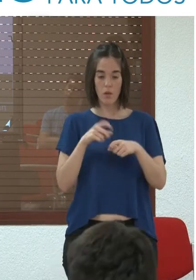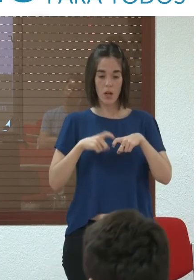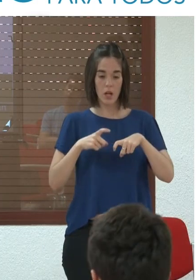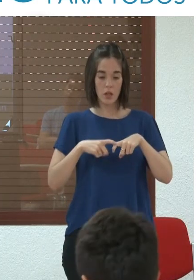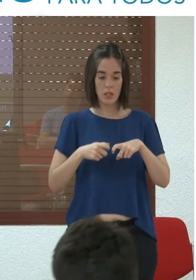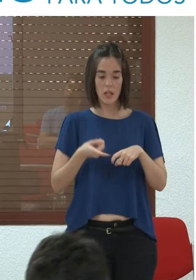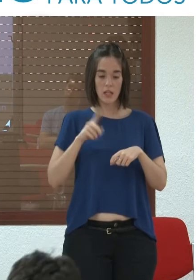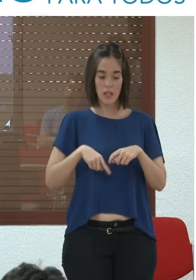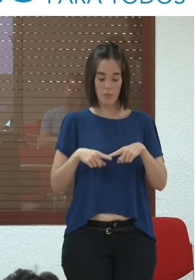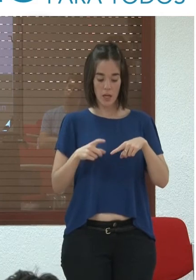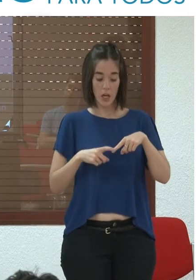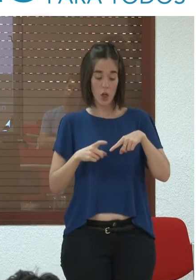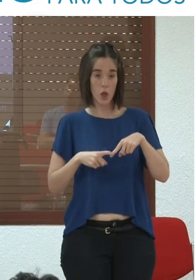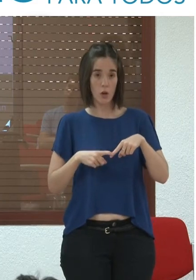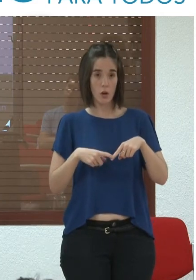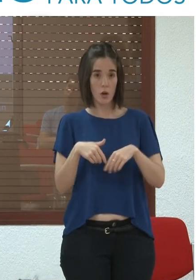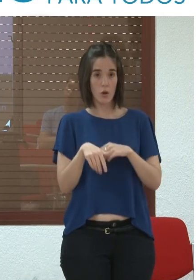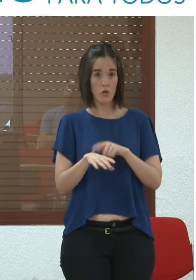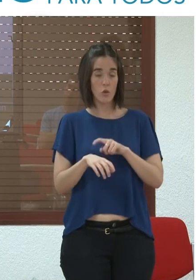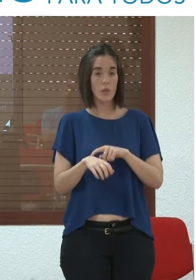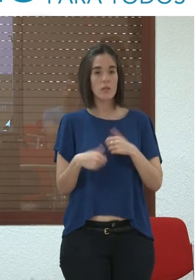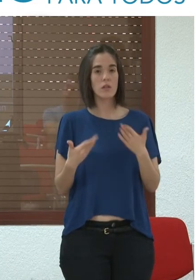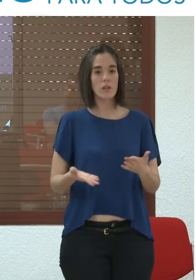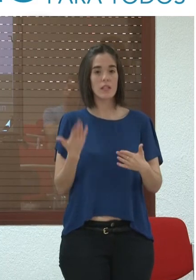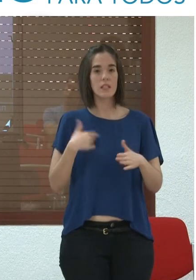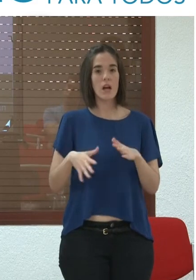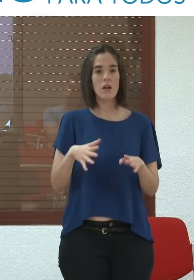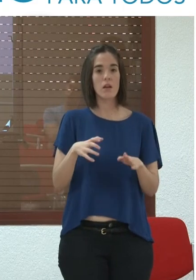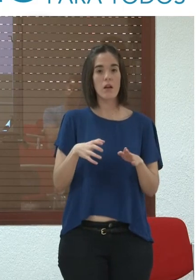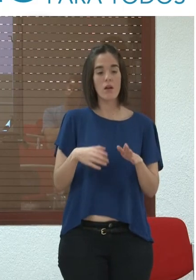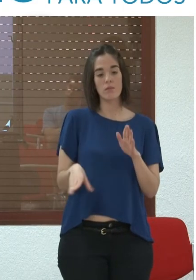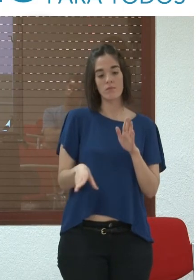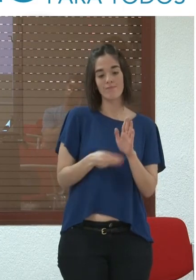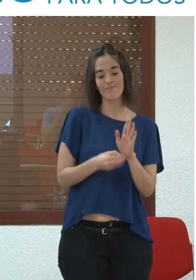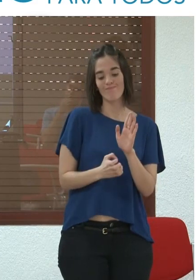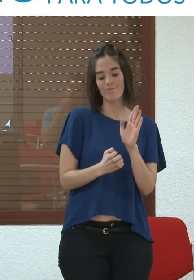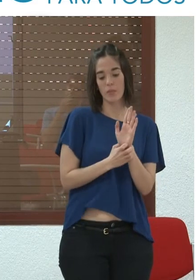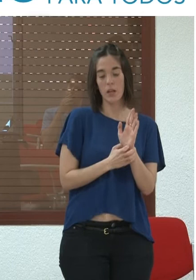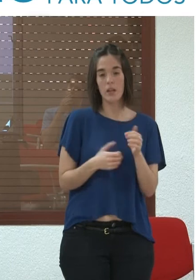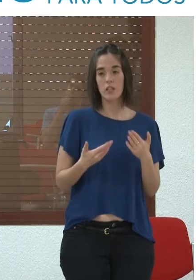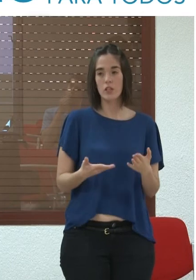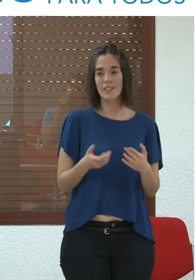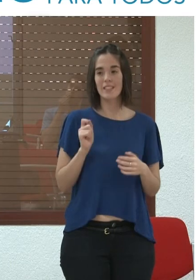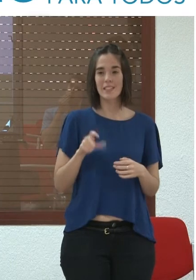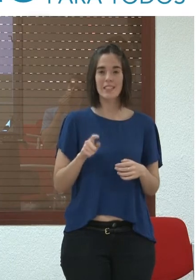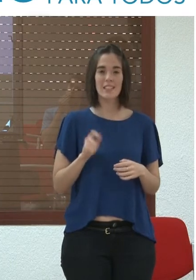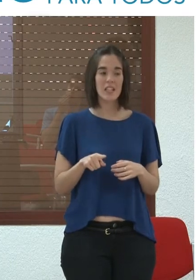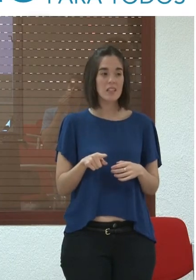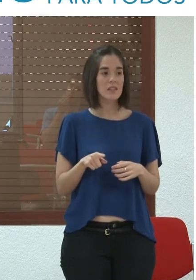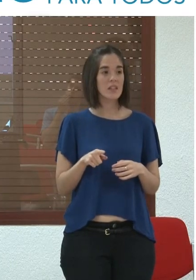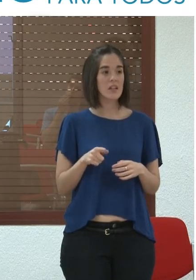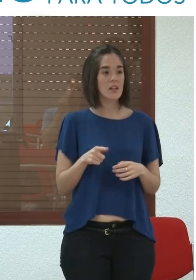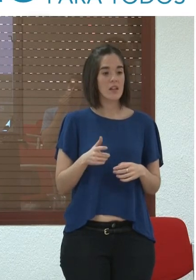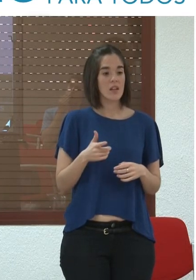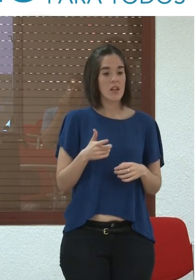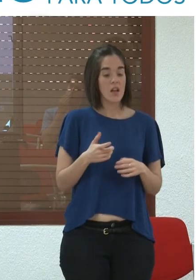of the knee, etc., etc. And these patterns are entered and they are implemented. What's the problem? The